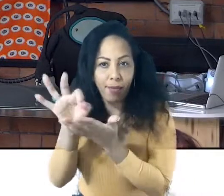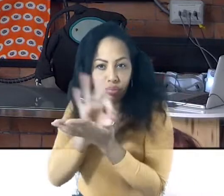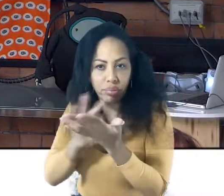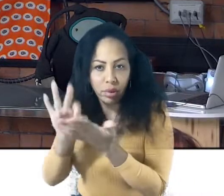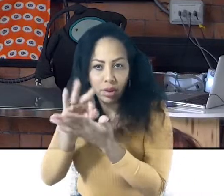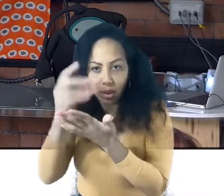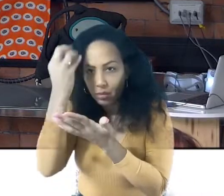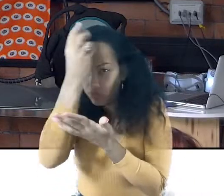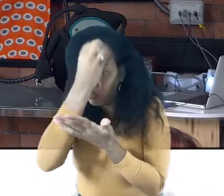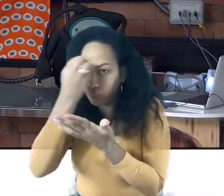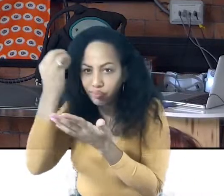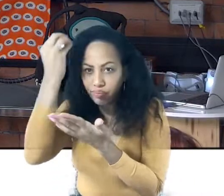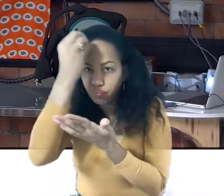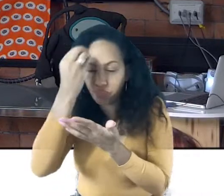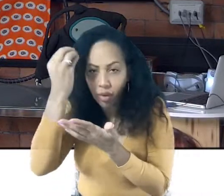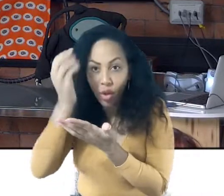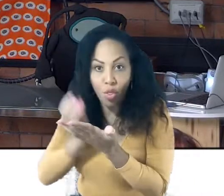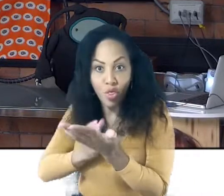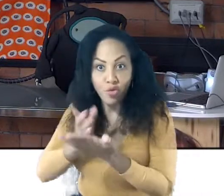of